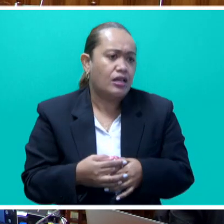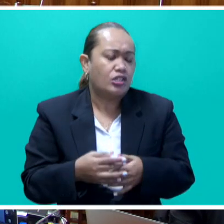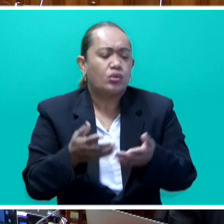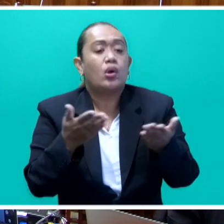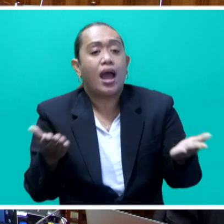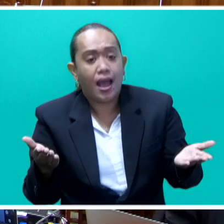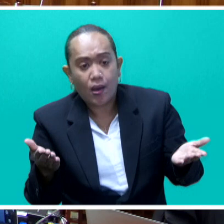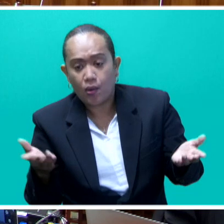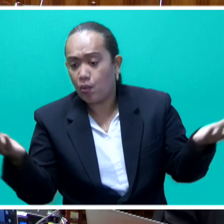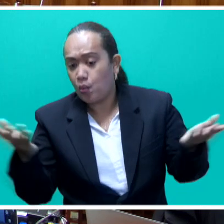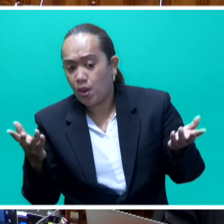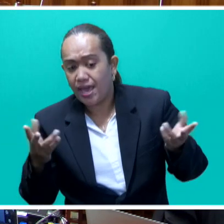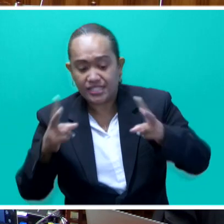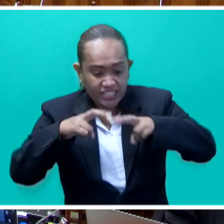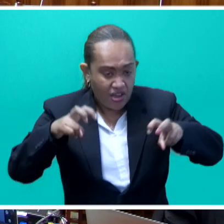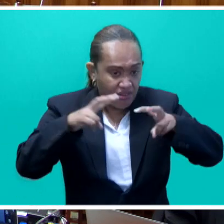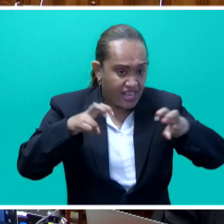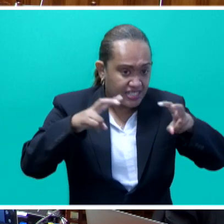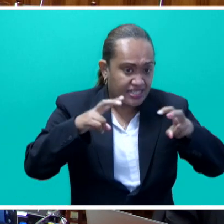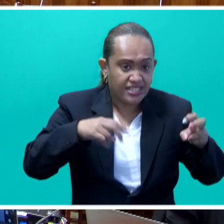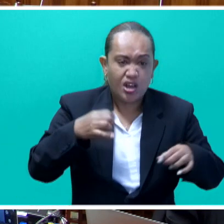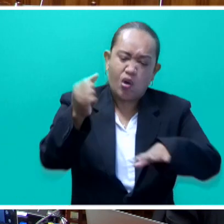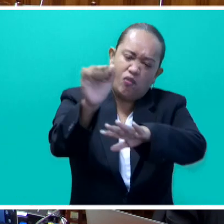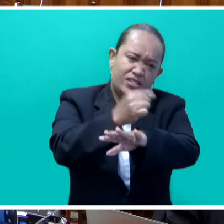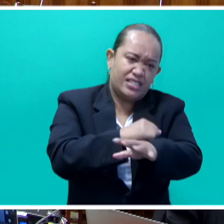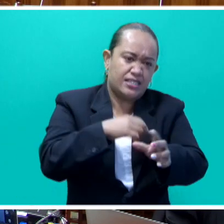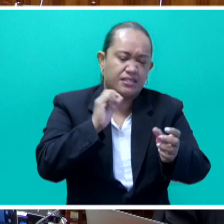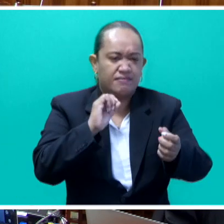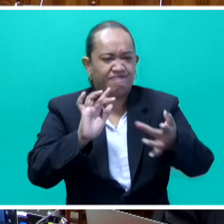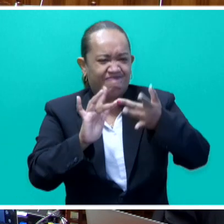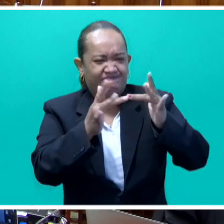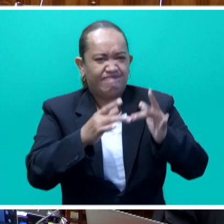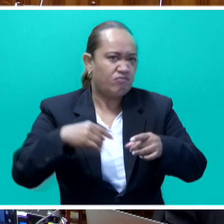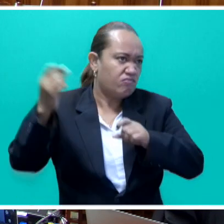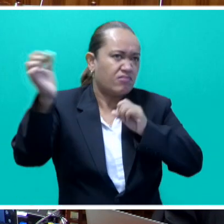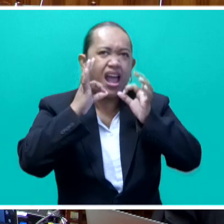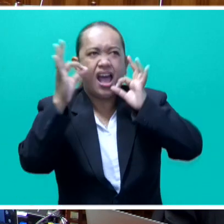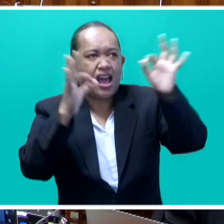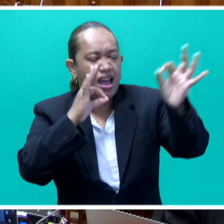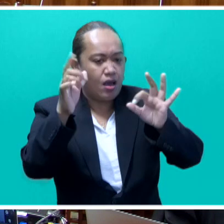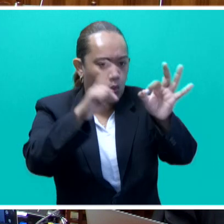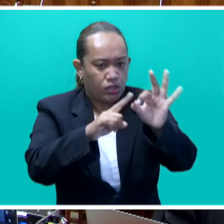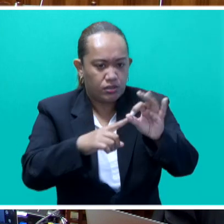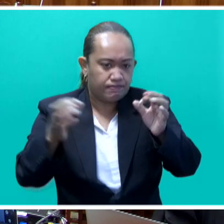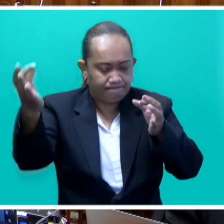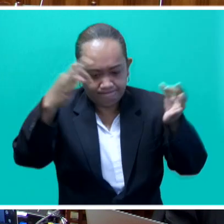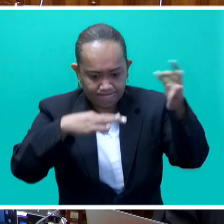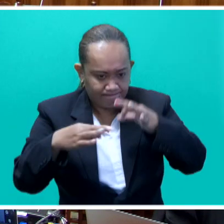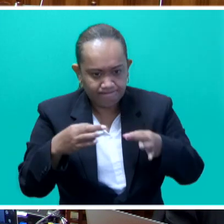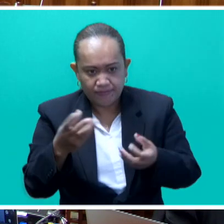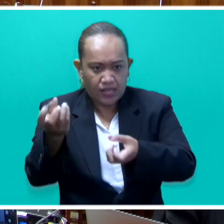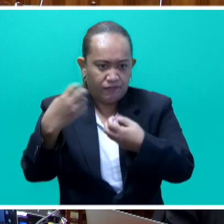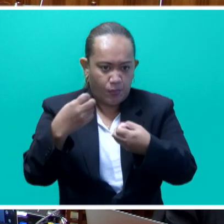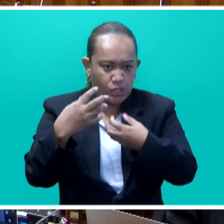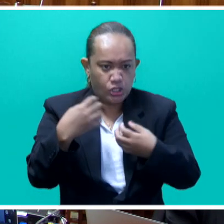undertaking comprehensive market surveys in order to strategize our re-entry. We are pleased to share that Fiji is